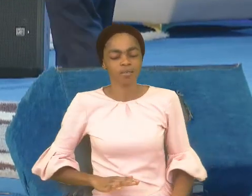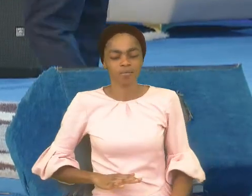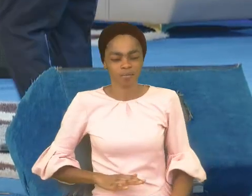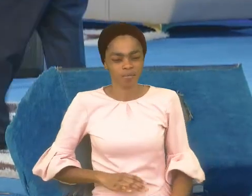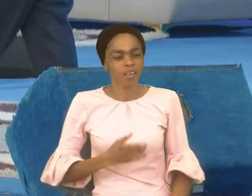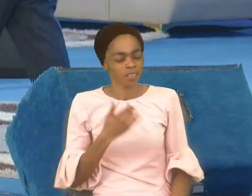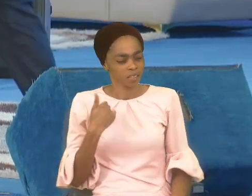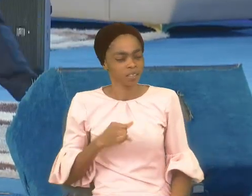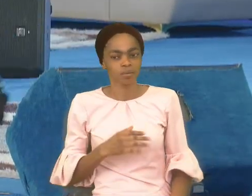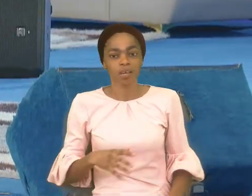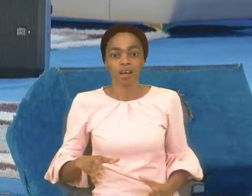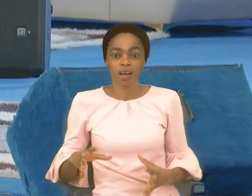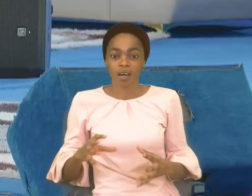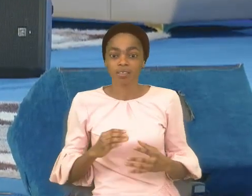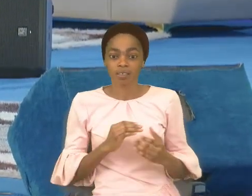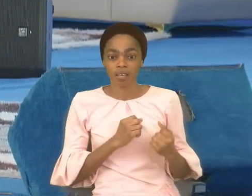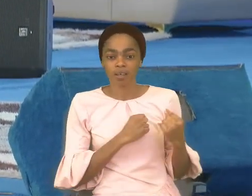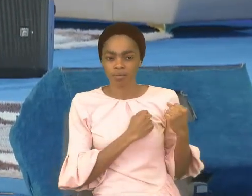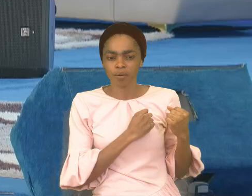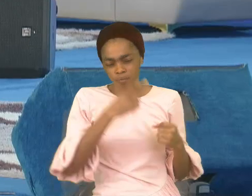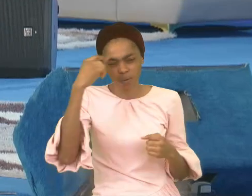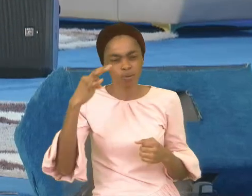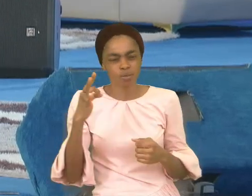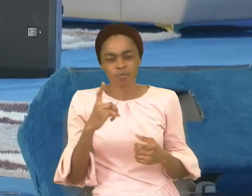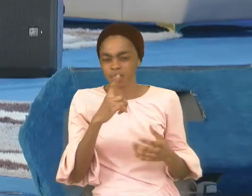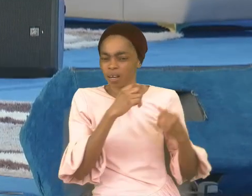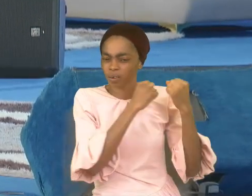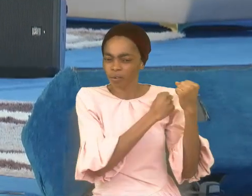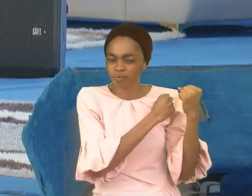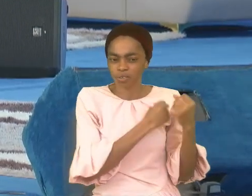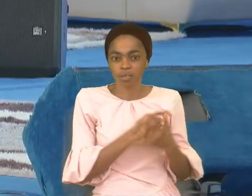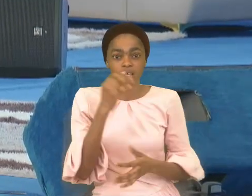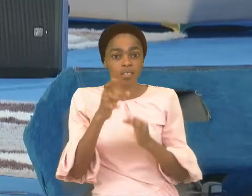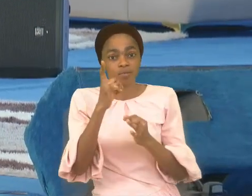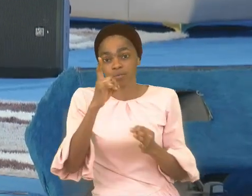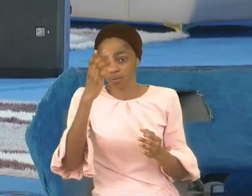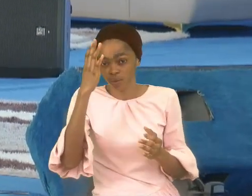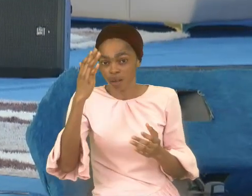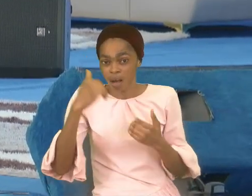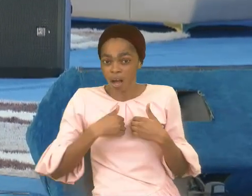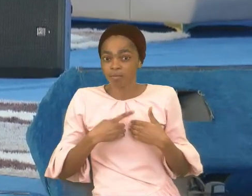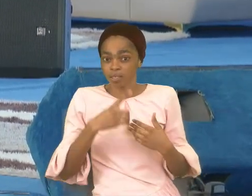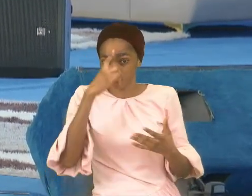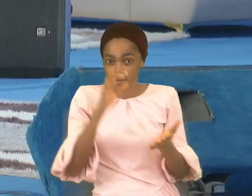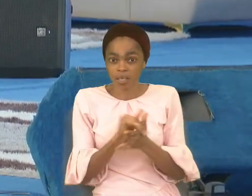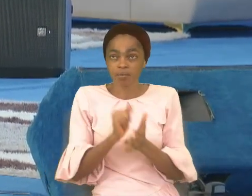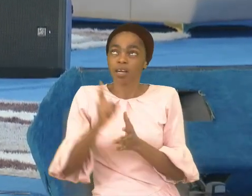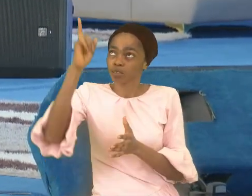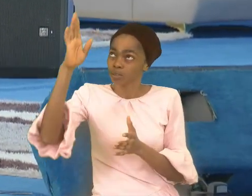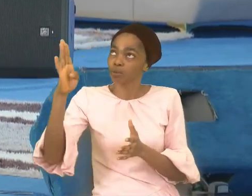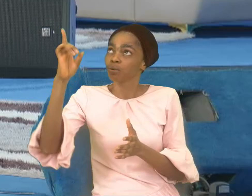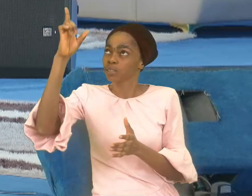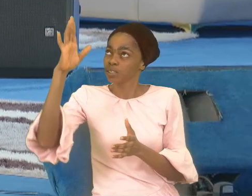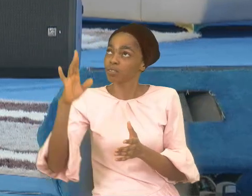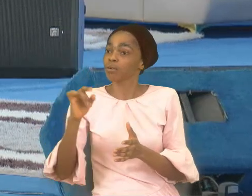have the conviction that God is God, if you have the conviction that God is greater than man, if you have the conviction that God has